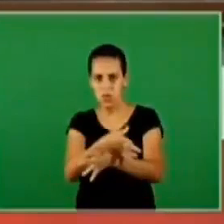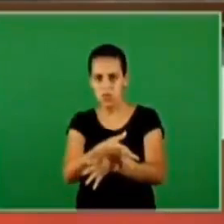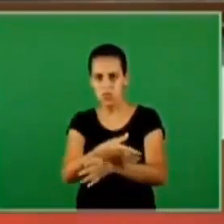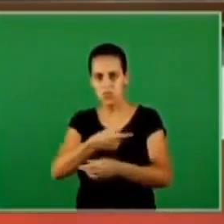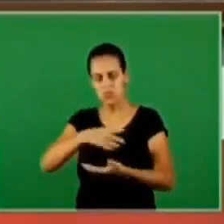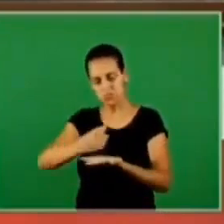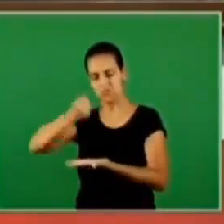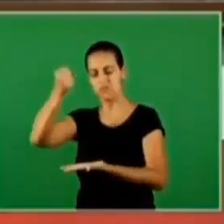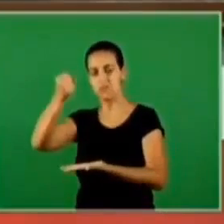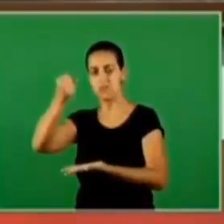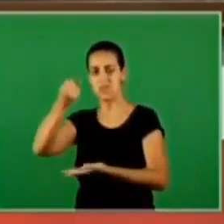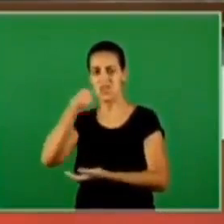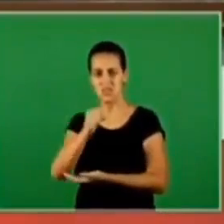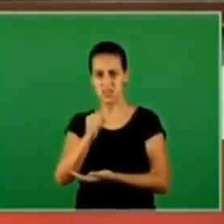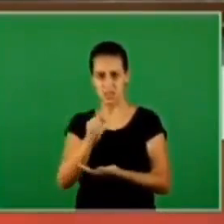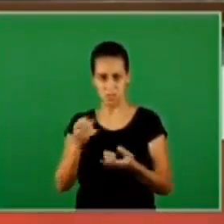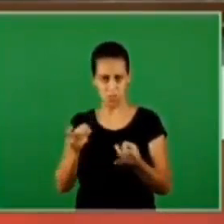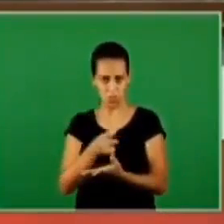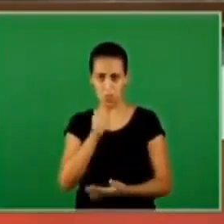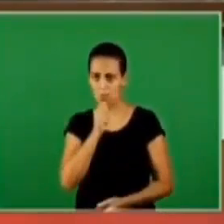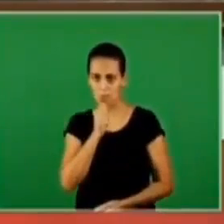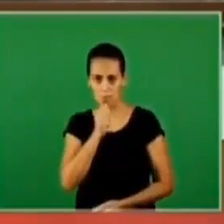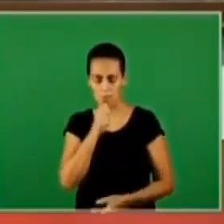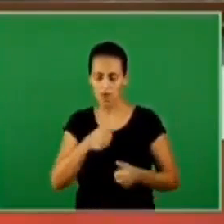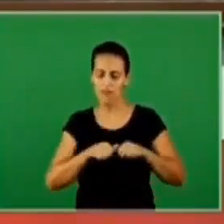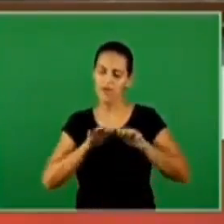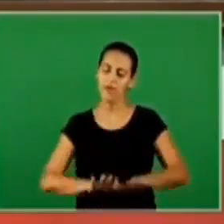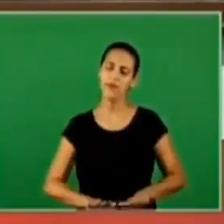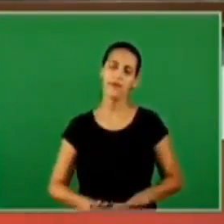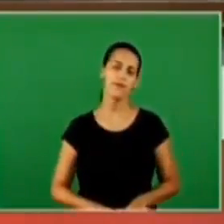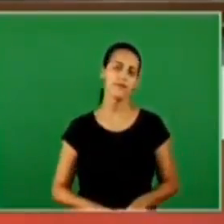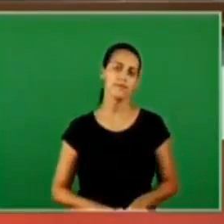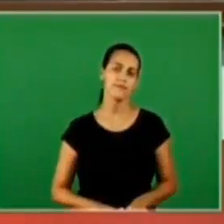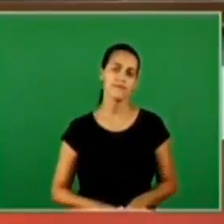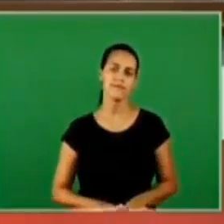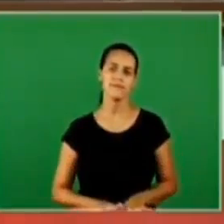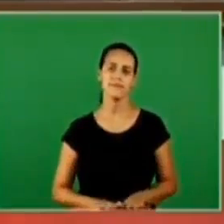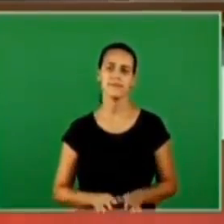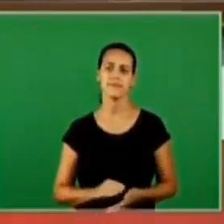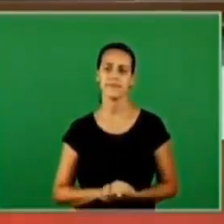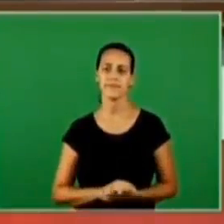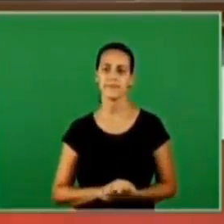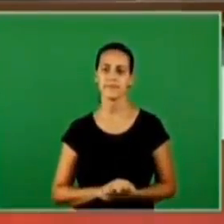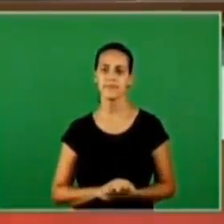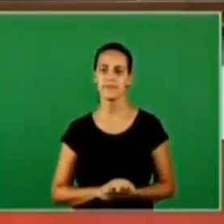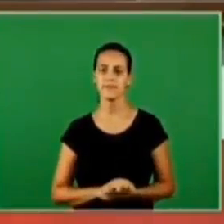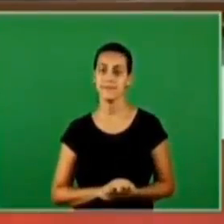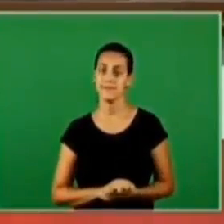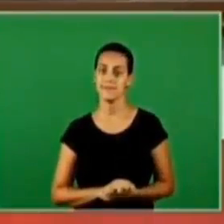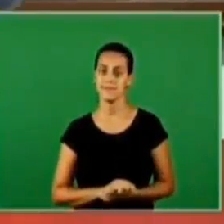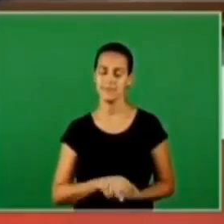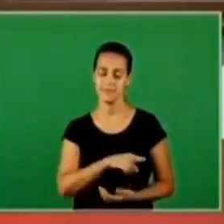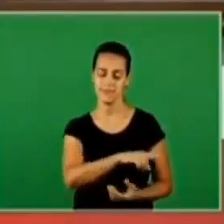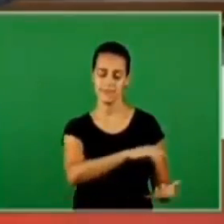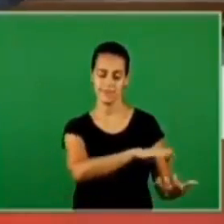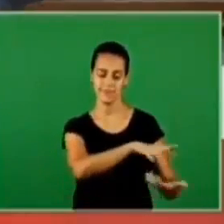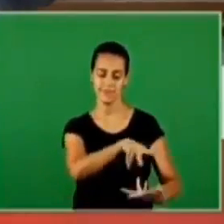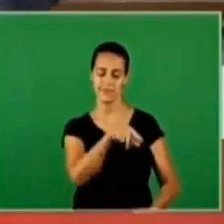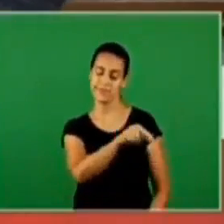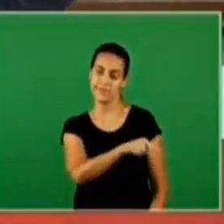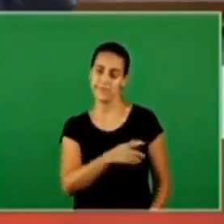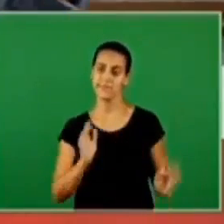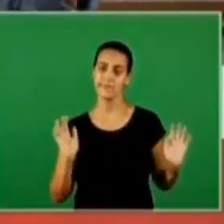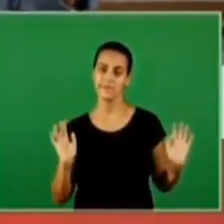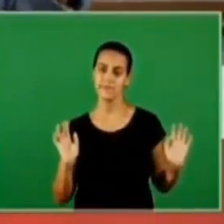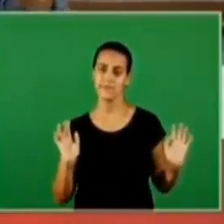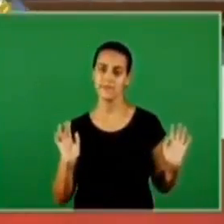going back. Whoever is not ready will be left behind. So it's the sound of the trumpet. So the world is out there.